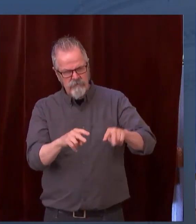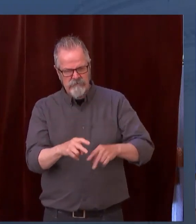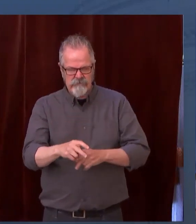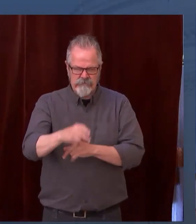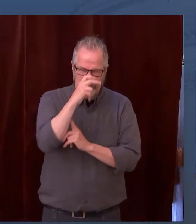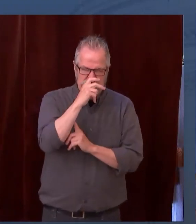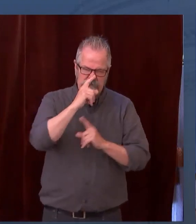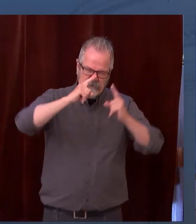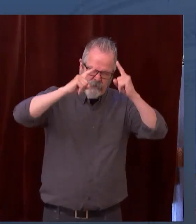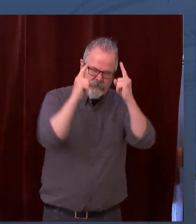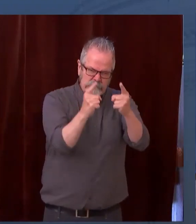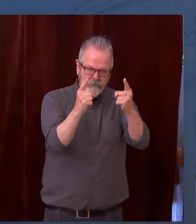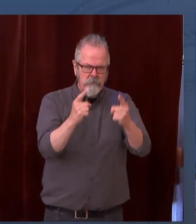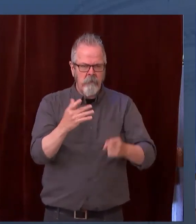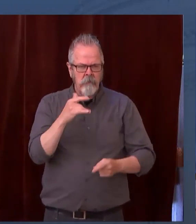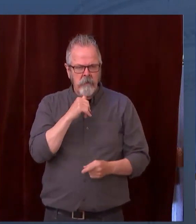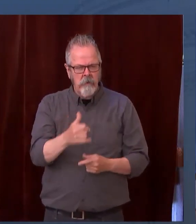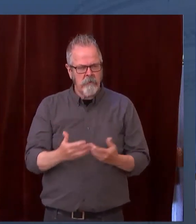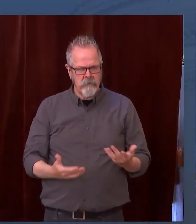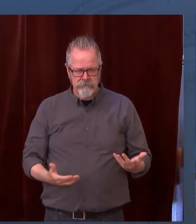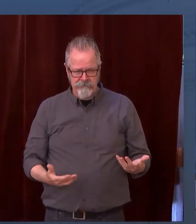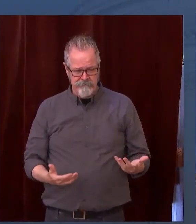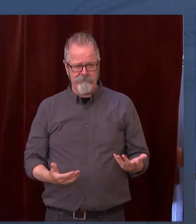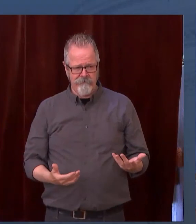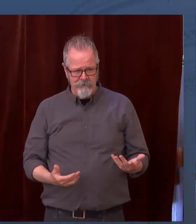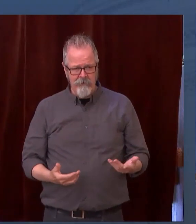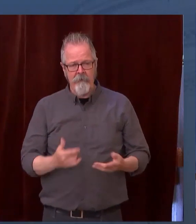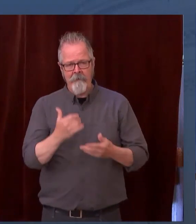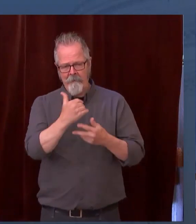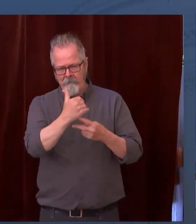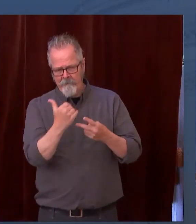made it mandatory to wear masks inside these businesses before?